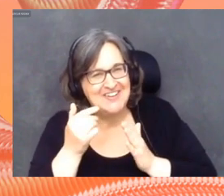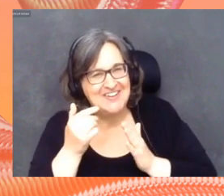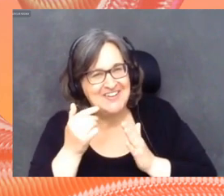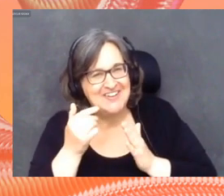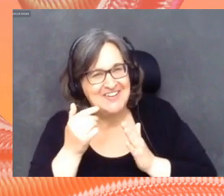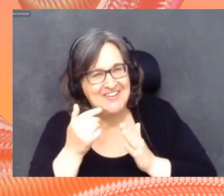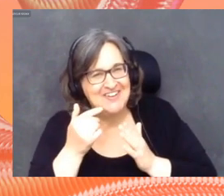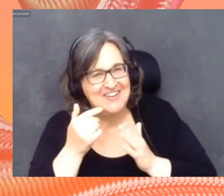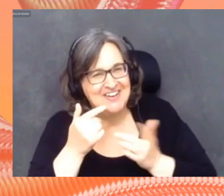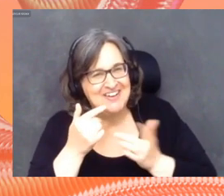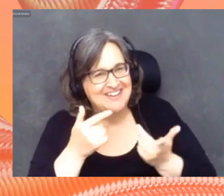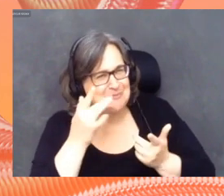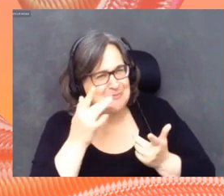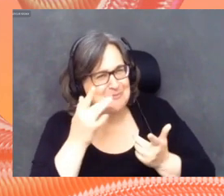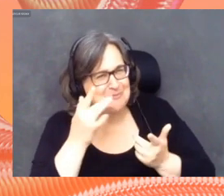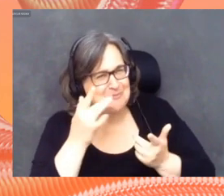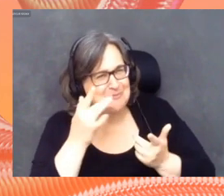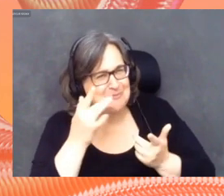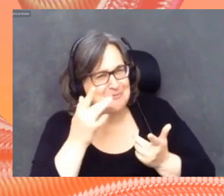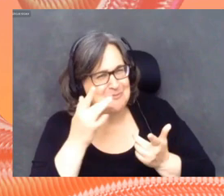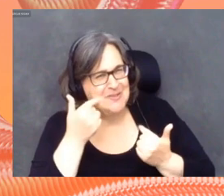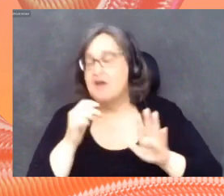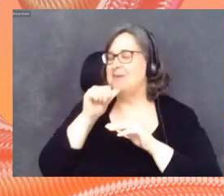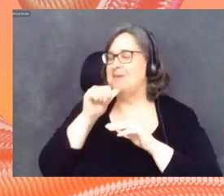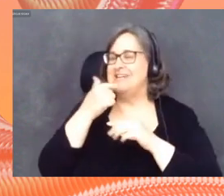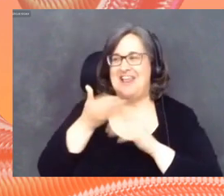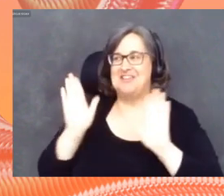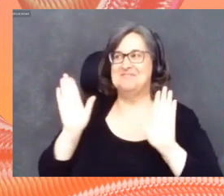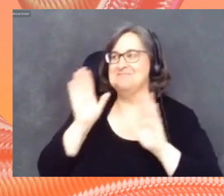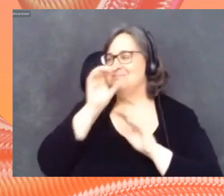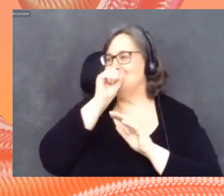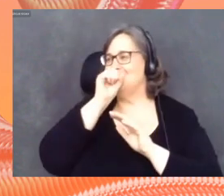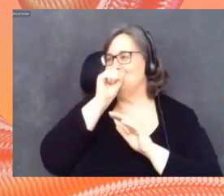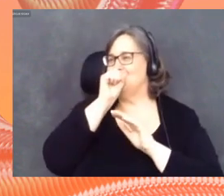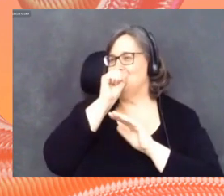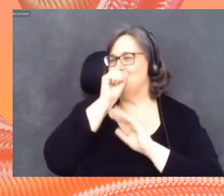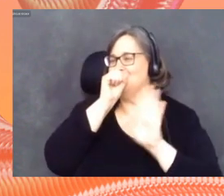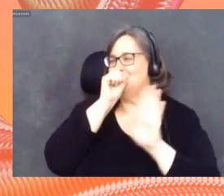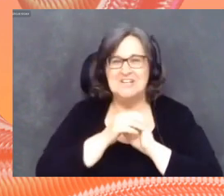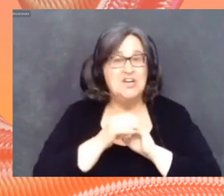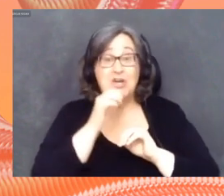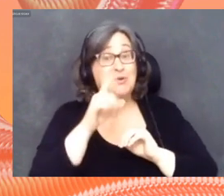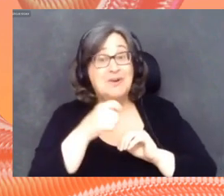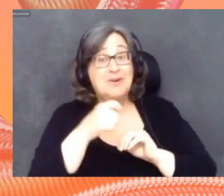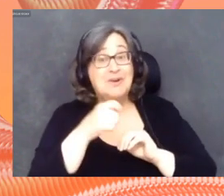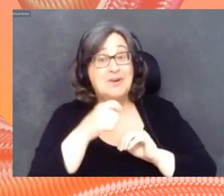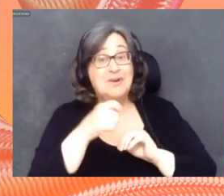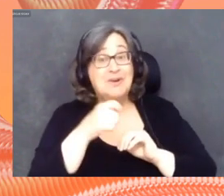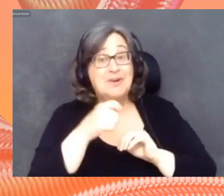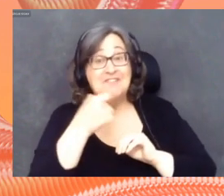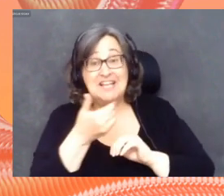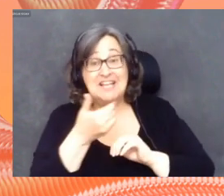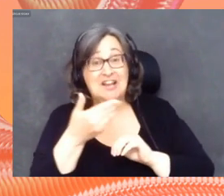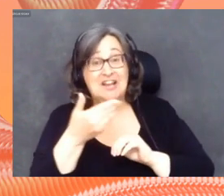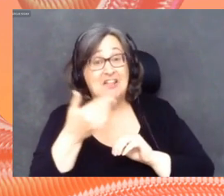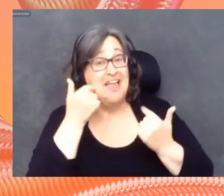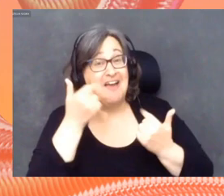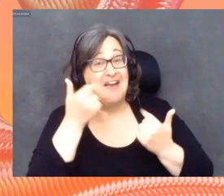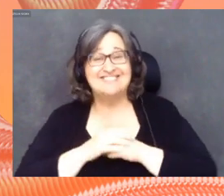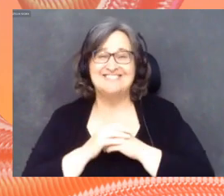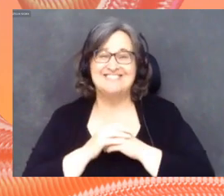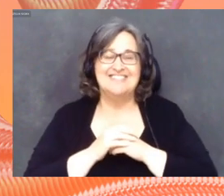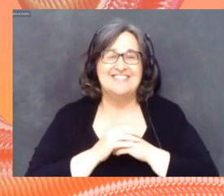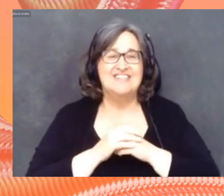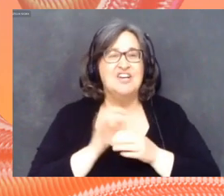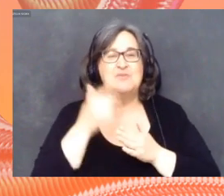we're gonna talk about that. I'm not saying anything. You don't have to say something if you're laughing. This is what I'm